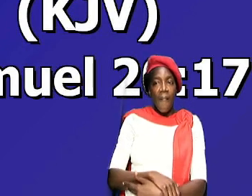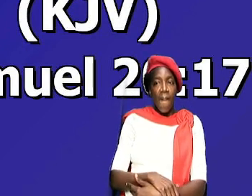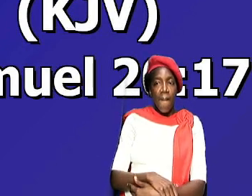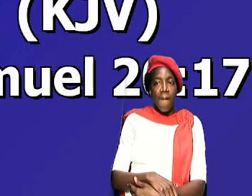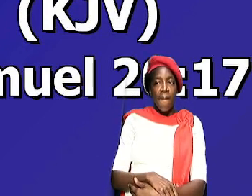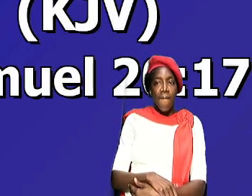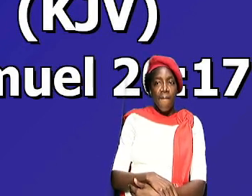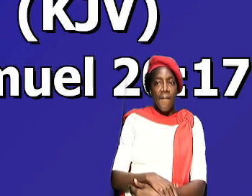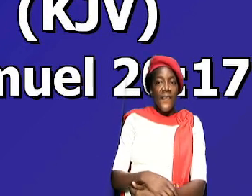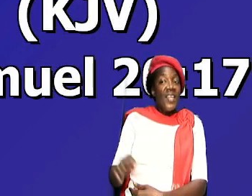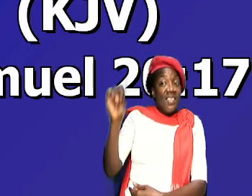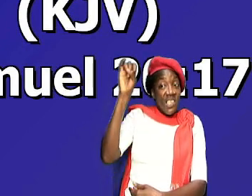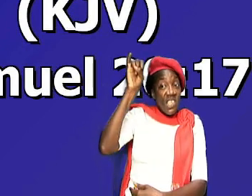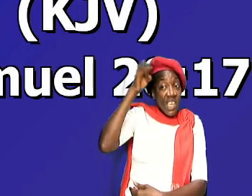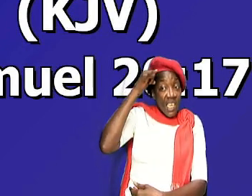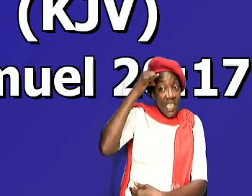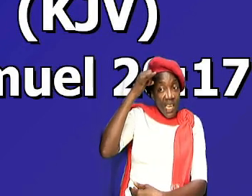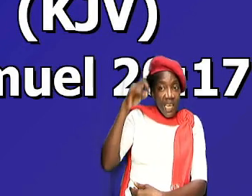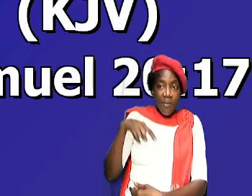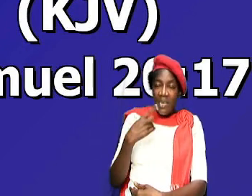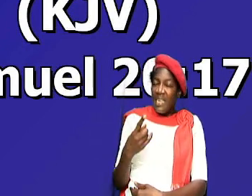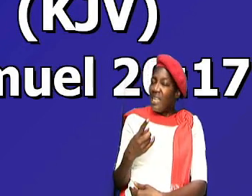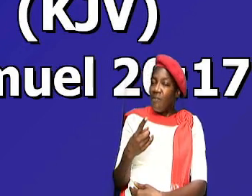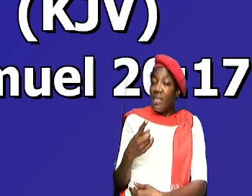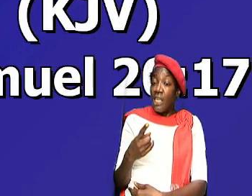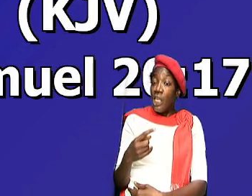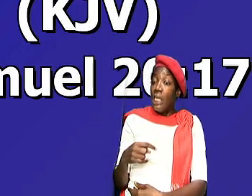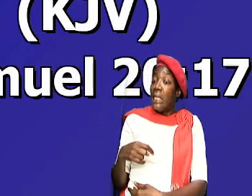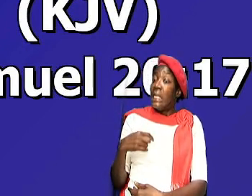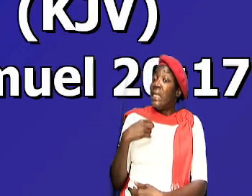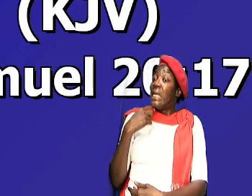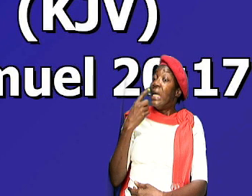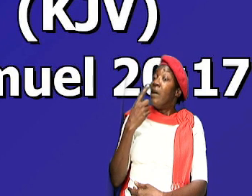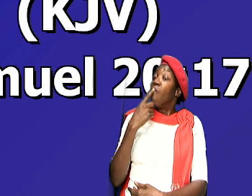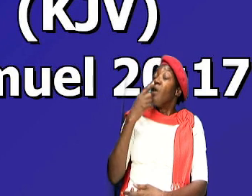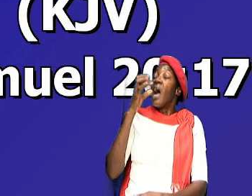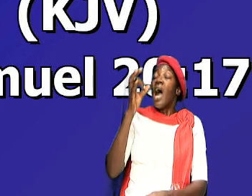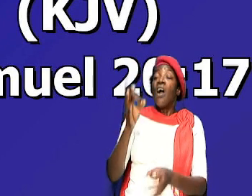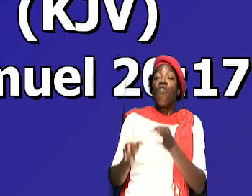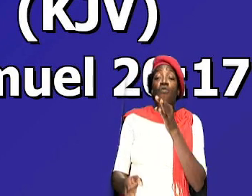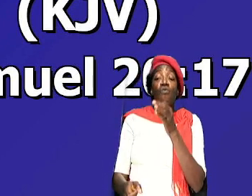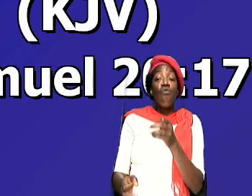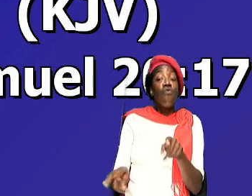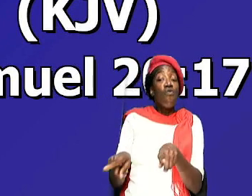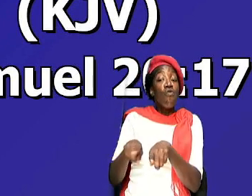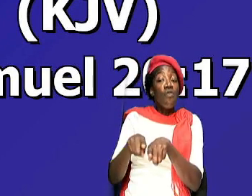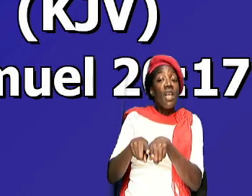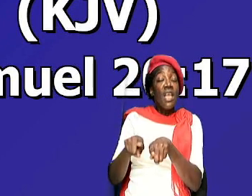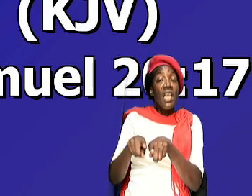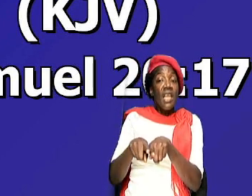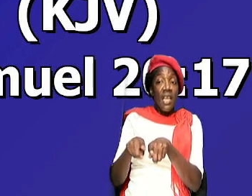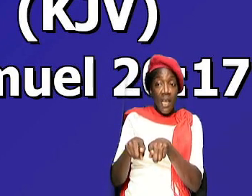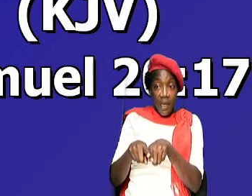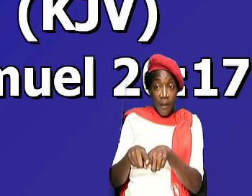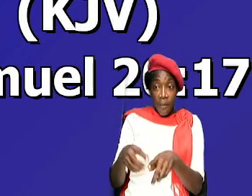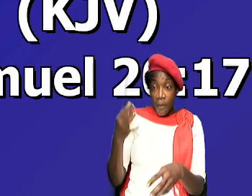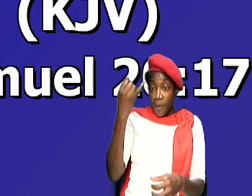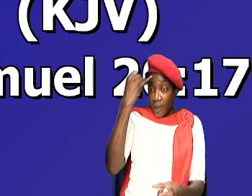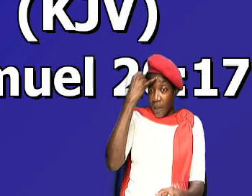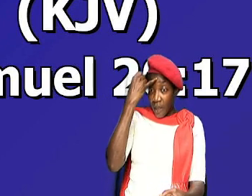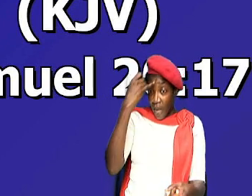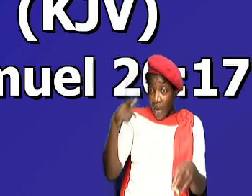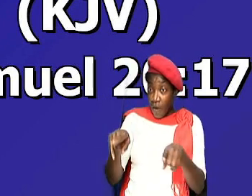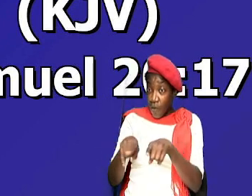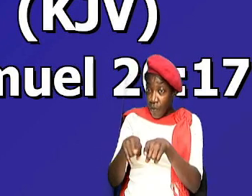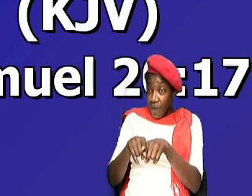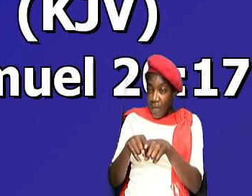And Jonathan caused David to swear again because he loved him. For he loved him as he loved